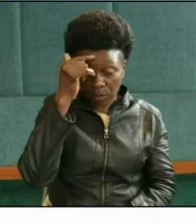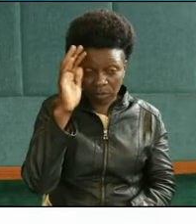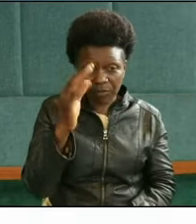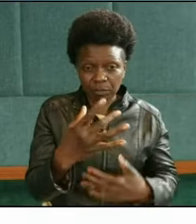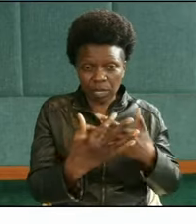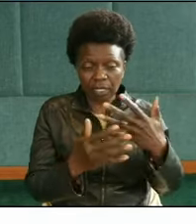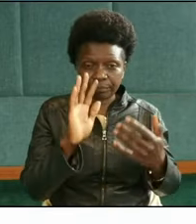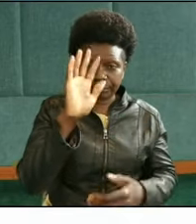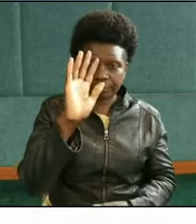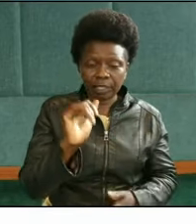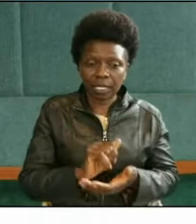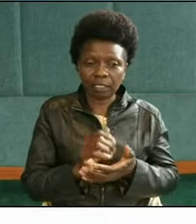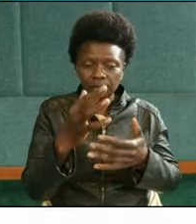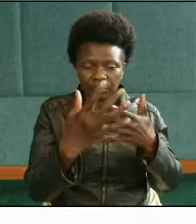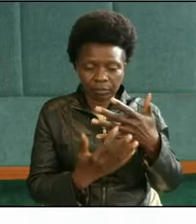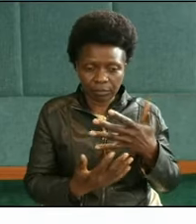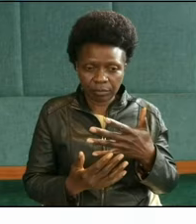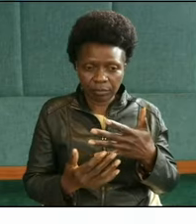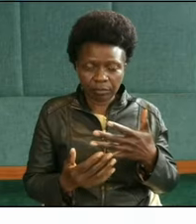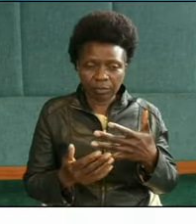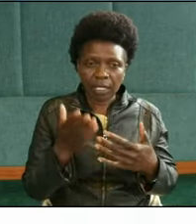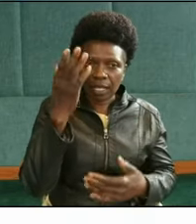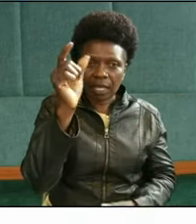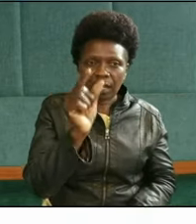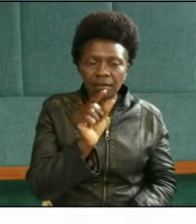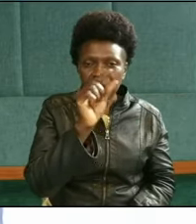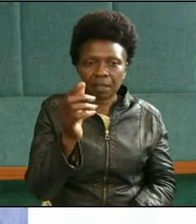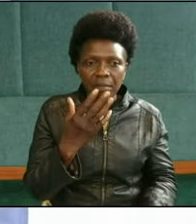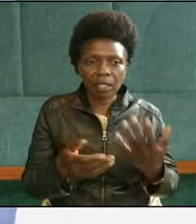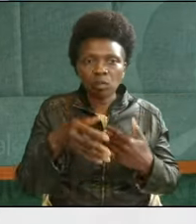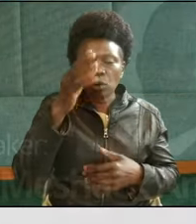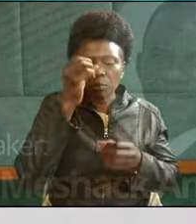blood that he shed on Calvary. May God